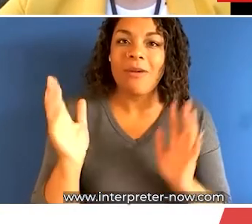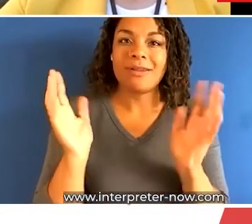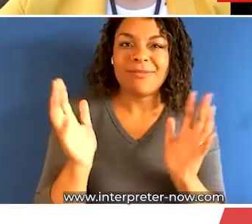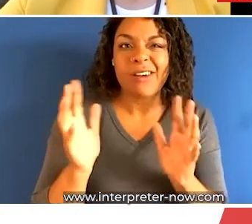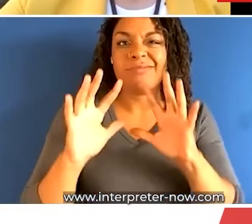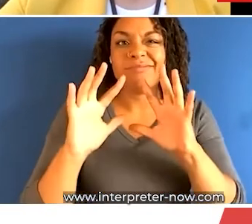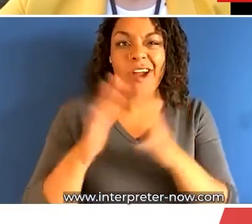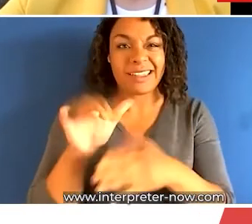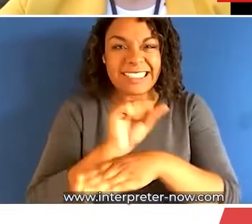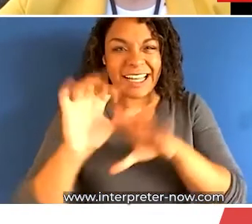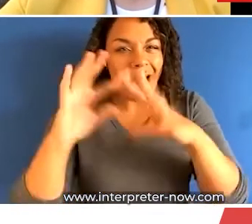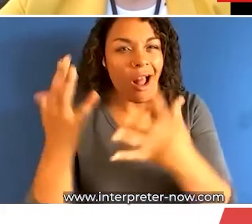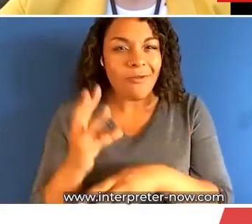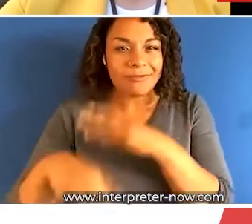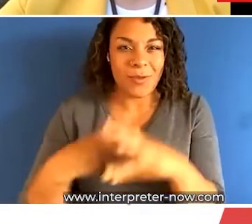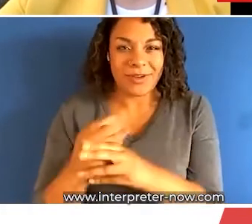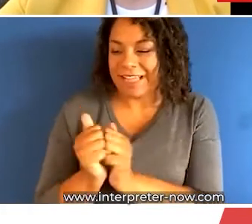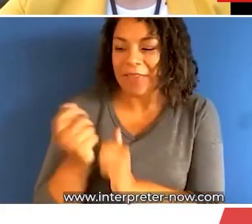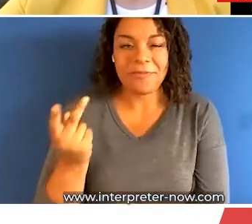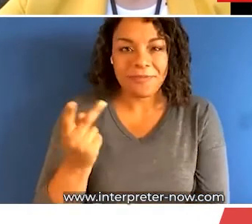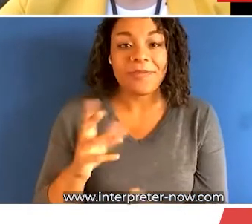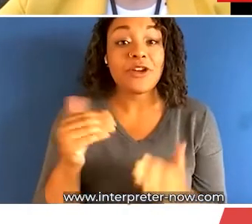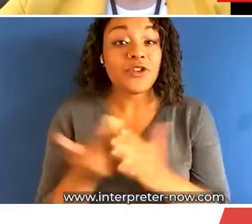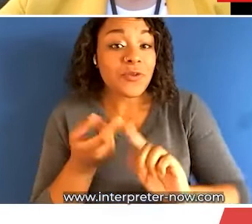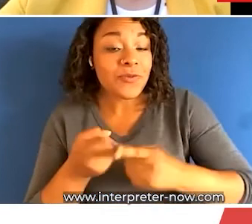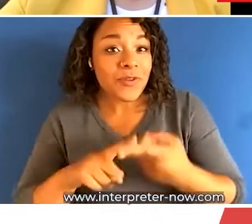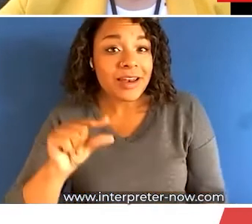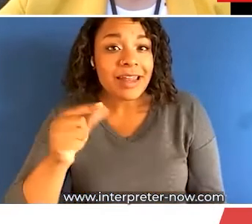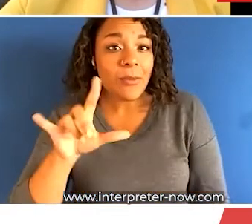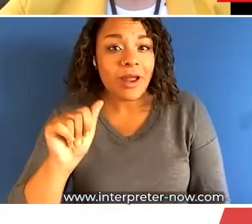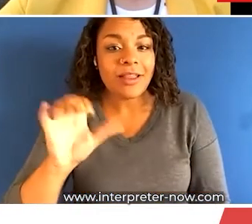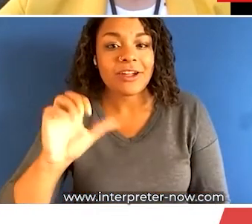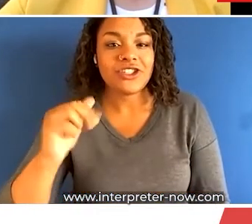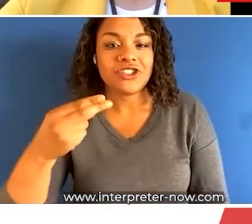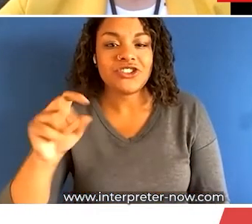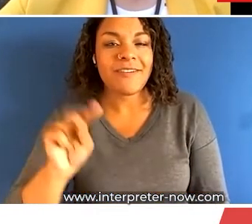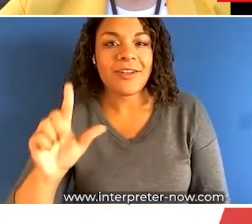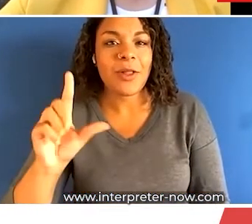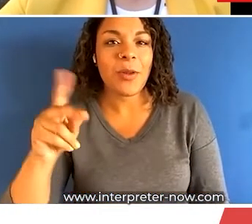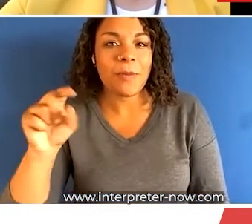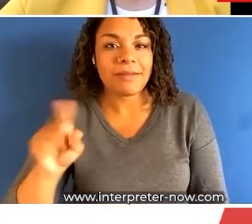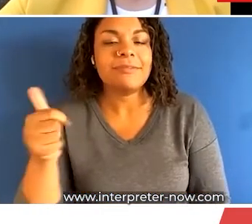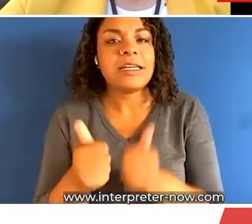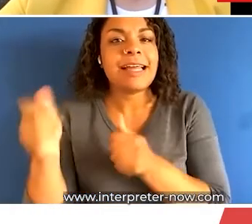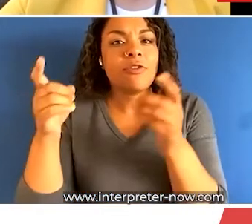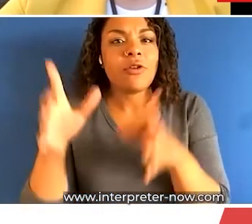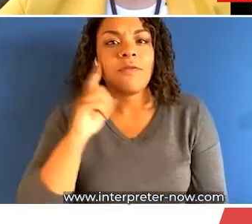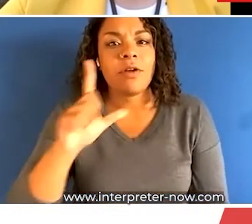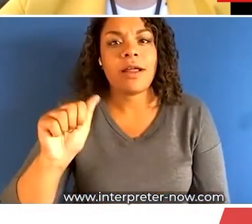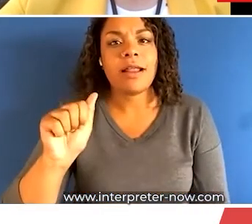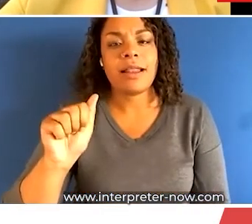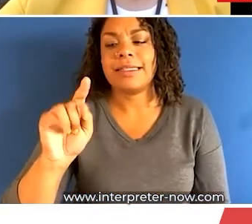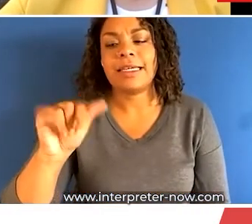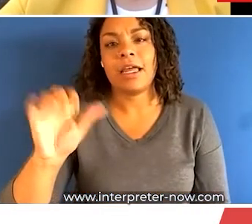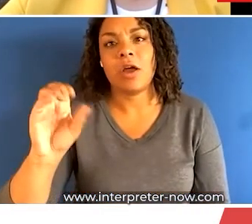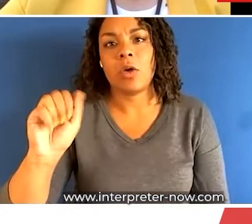around the world together. And then a new friend, Gabriela Chavez-Lopez, executive director of Latina Coalition